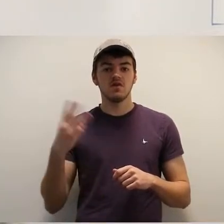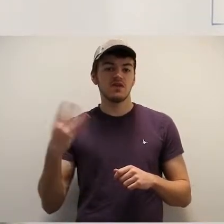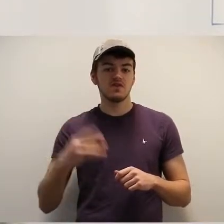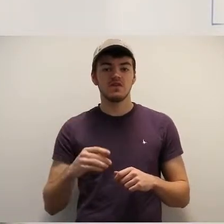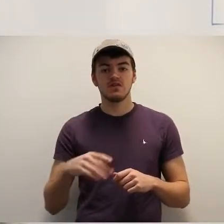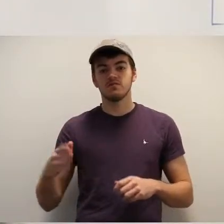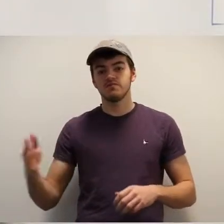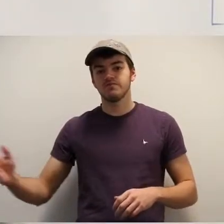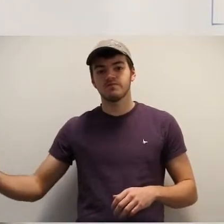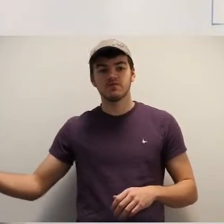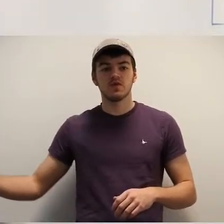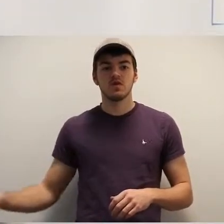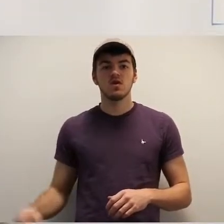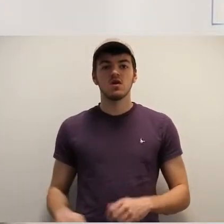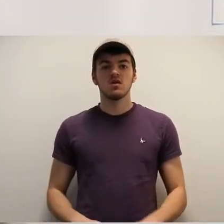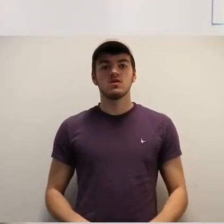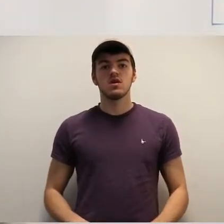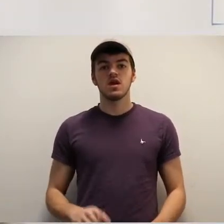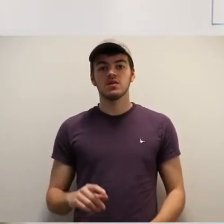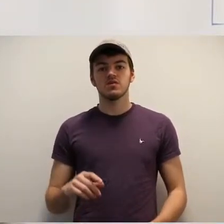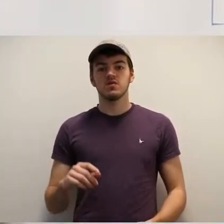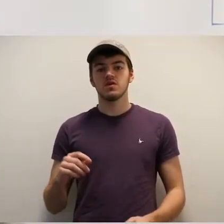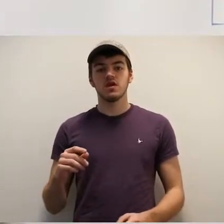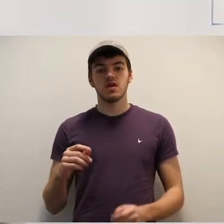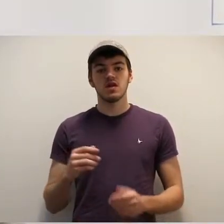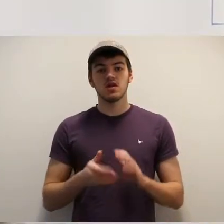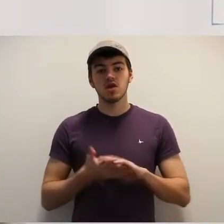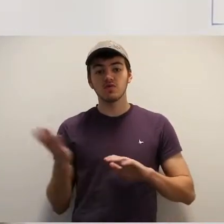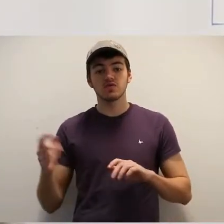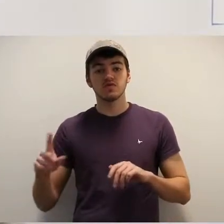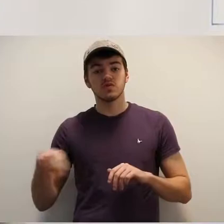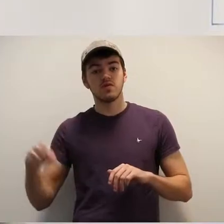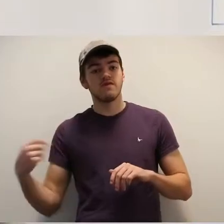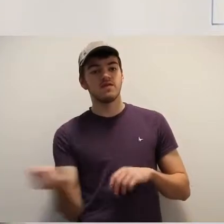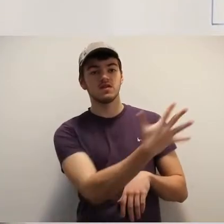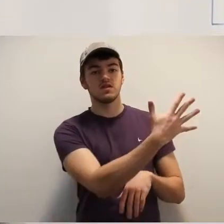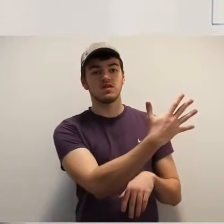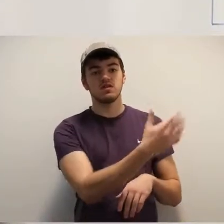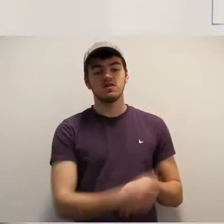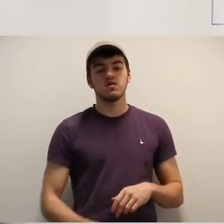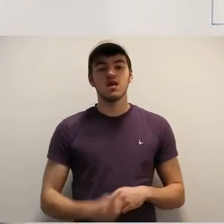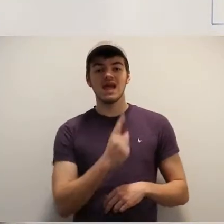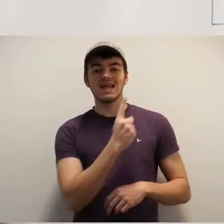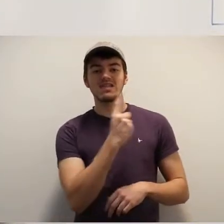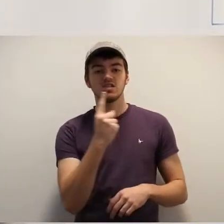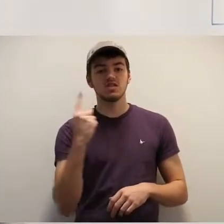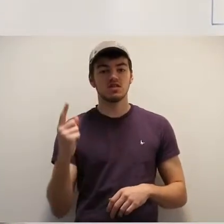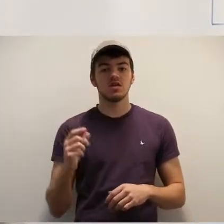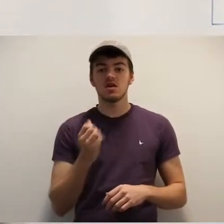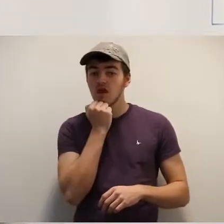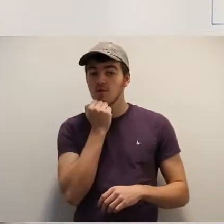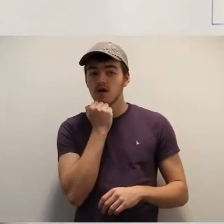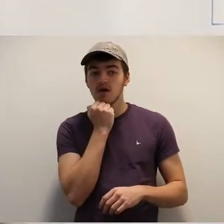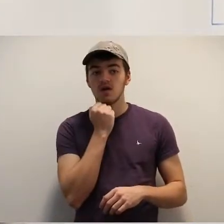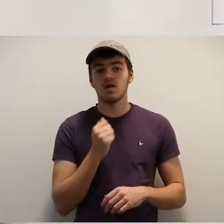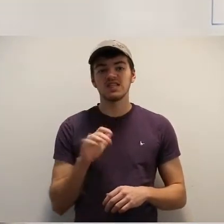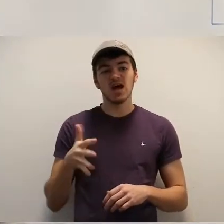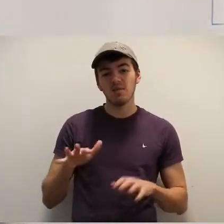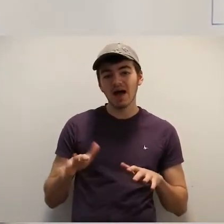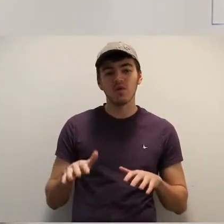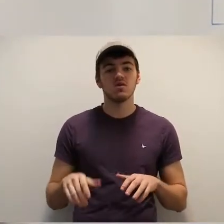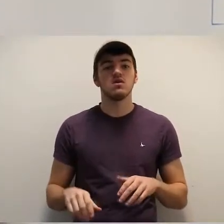Fibonacci sequence from 011 to 610 to infinity. Each number is